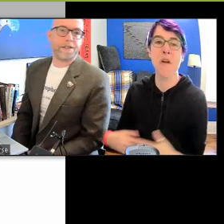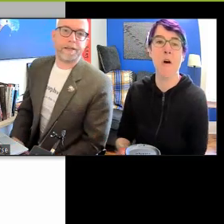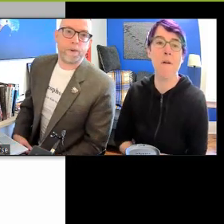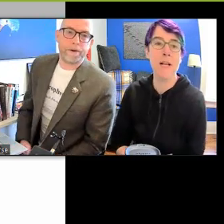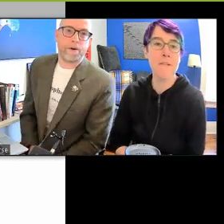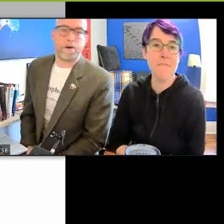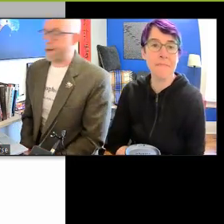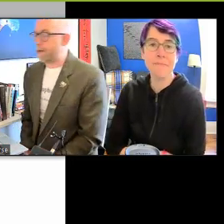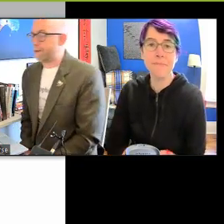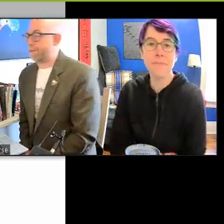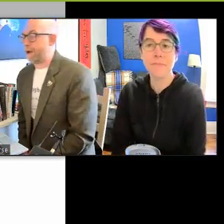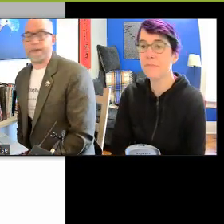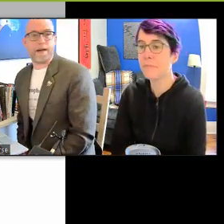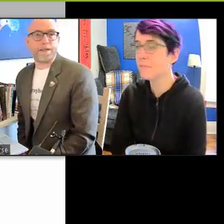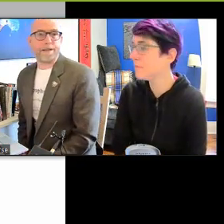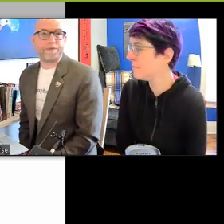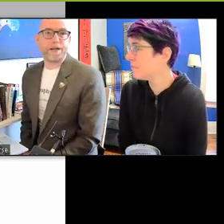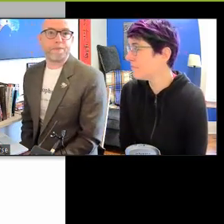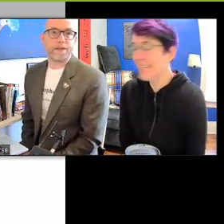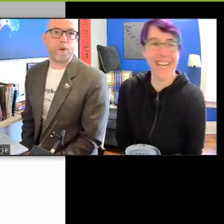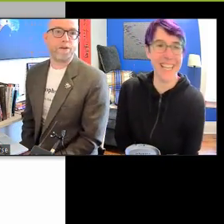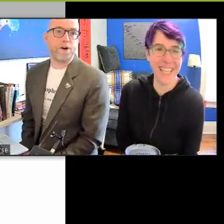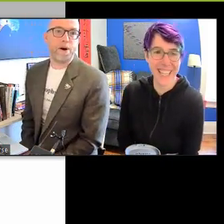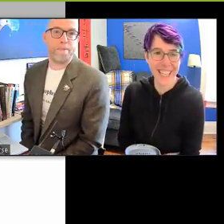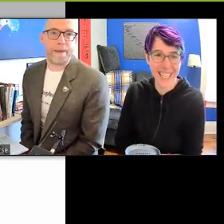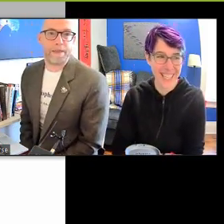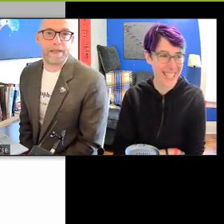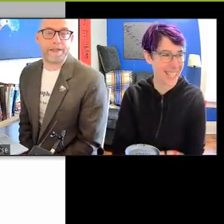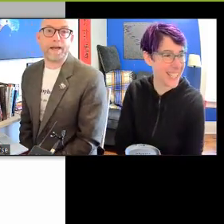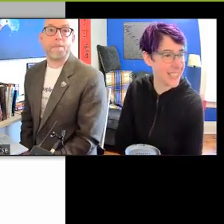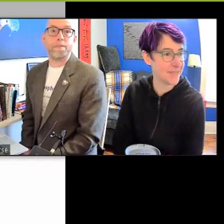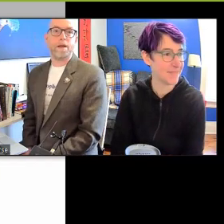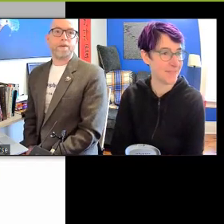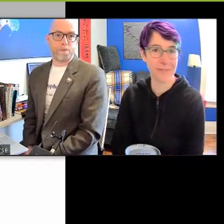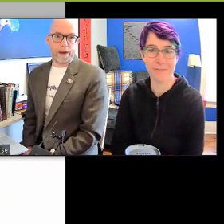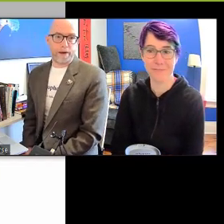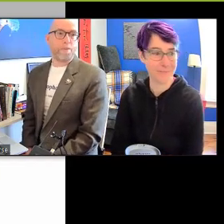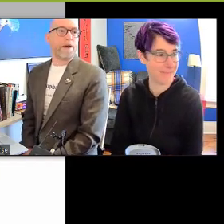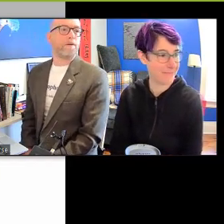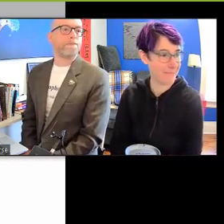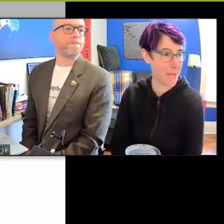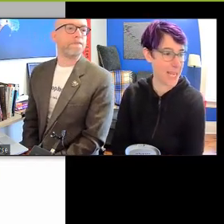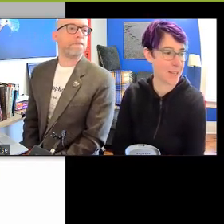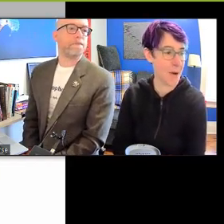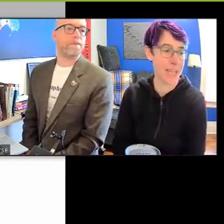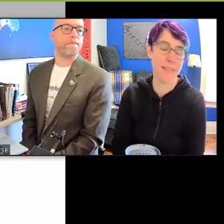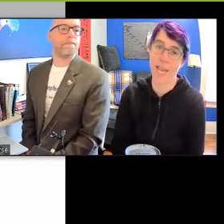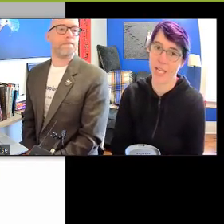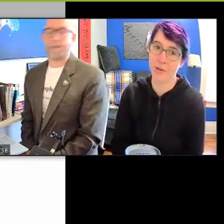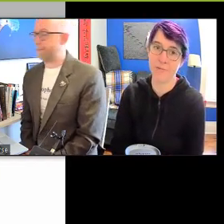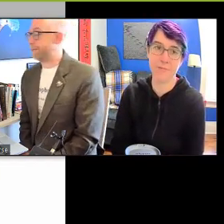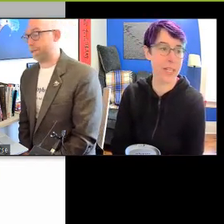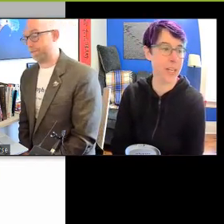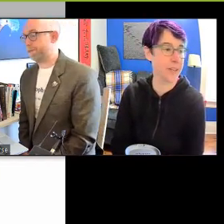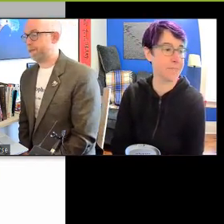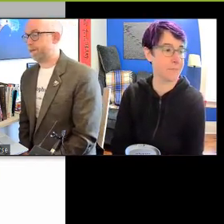going to see whether or not, if you're having Ice Age flashbacks, what you know about mammoths. Has it come from Ray Romano? Big. Pauline, thank